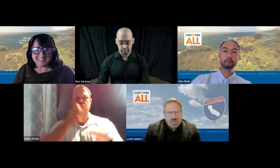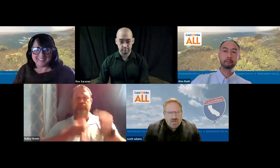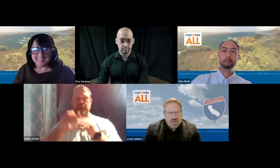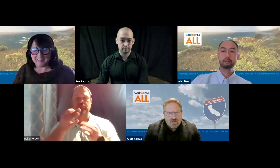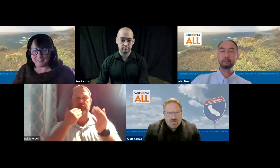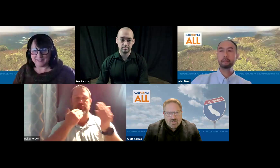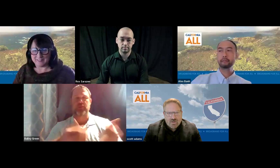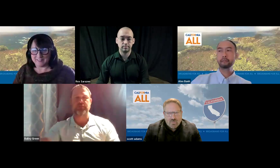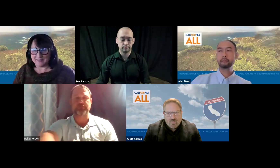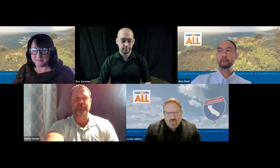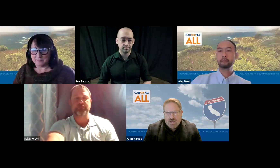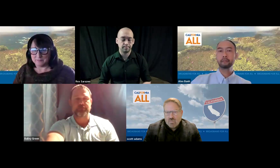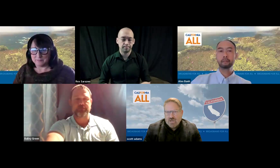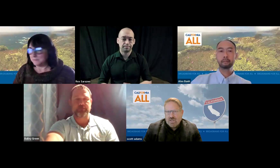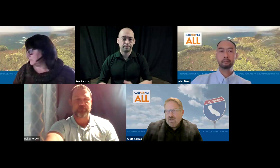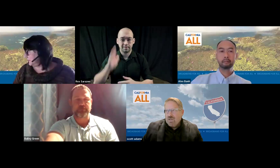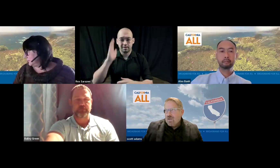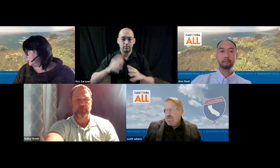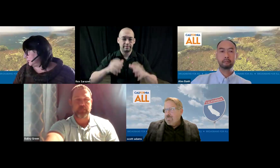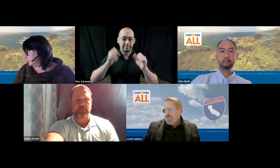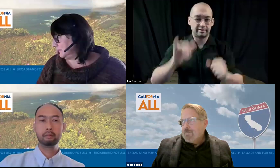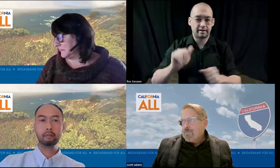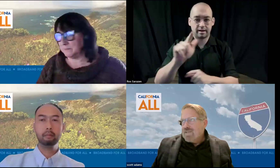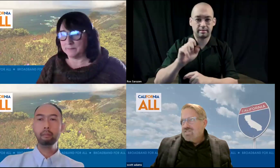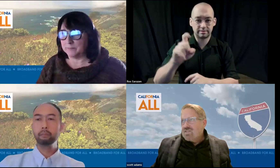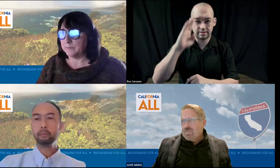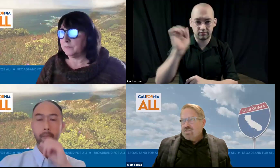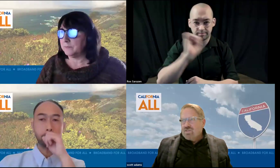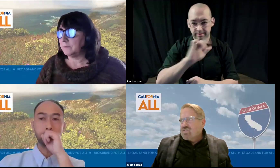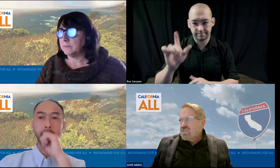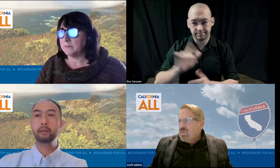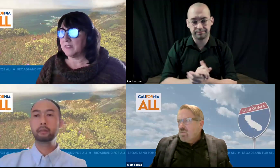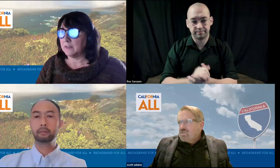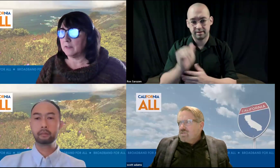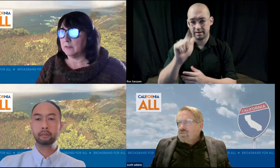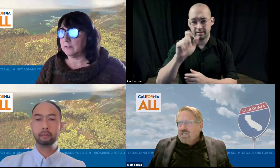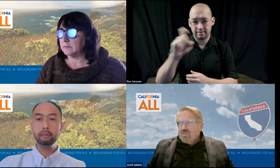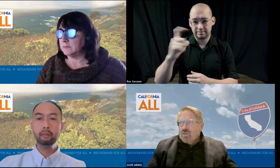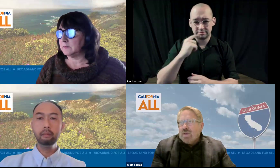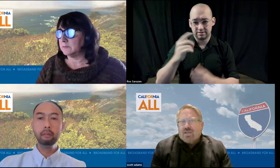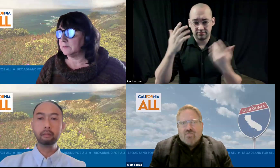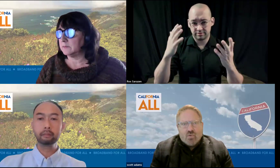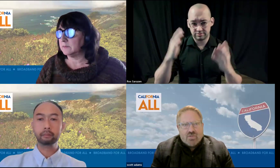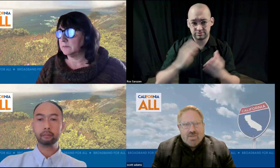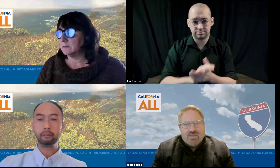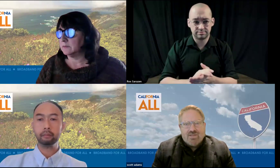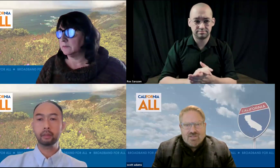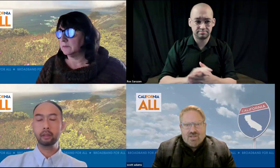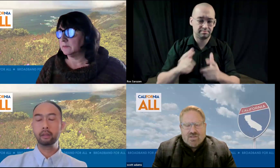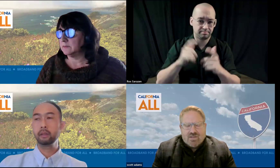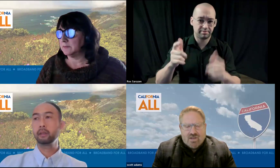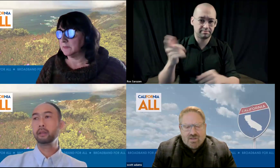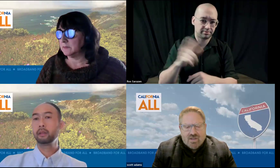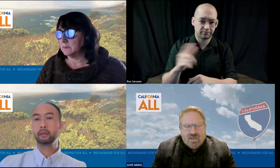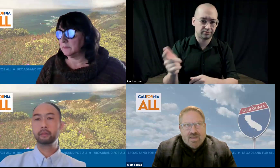Yeah, I'll take that, Alex. Hi, everybody. As Alex mentioned, there's been some significant back and forth. I mean, this